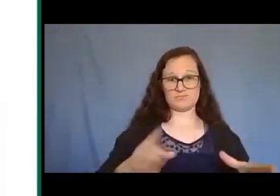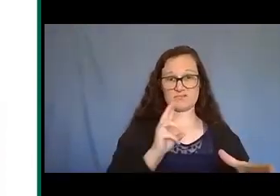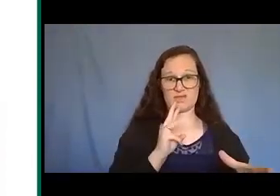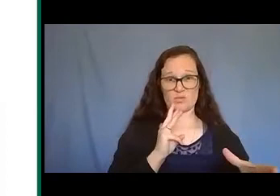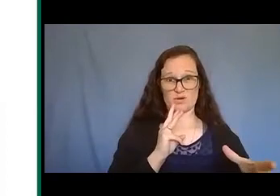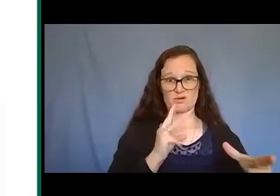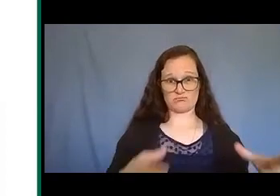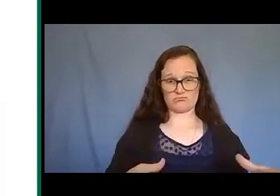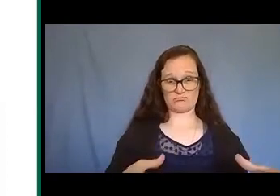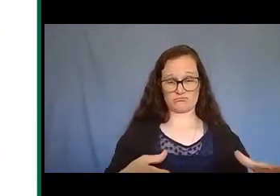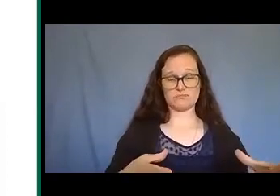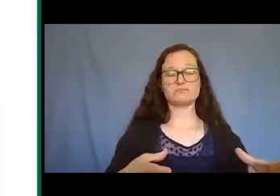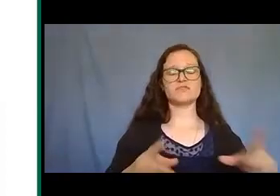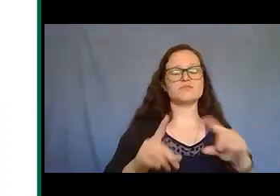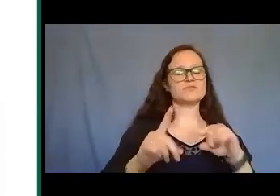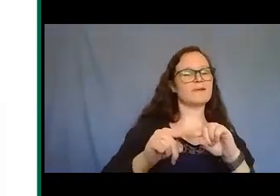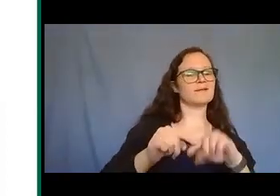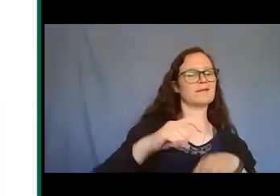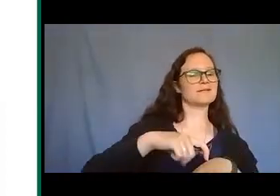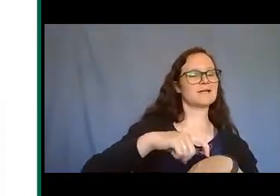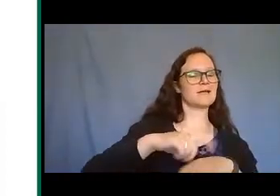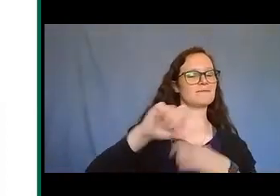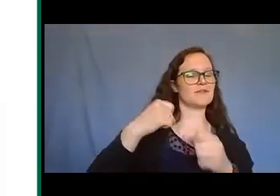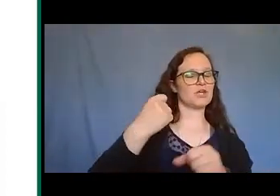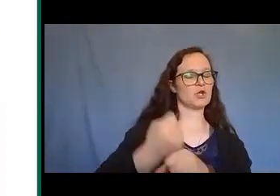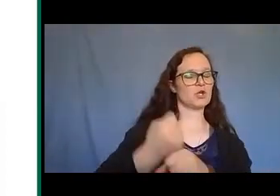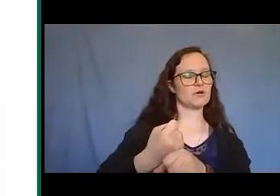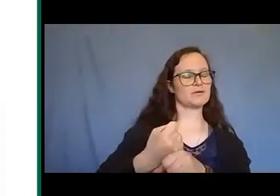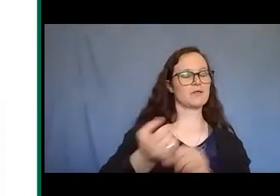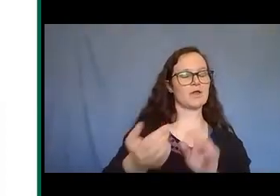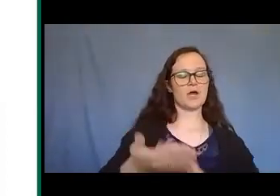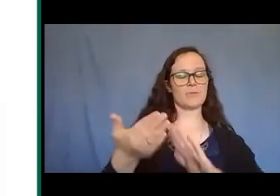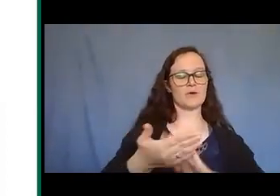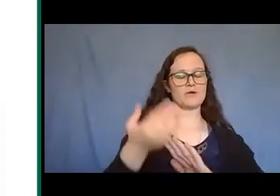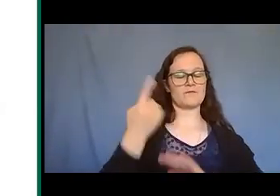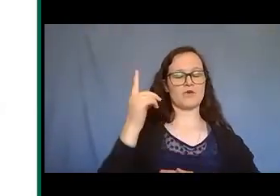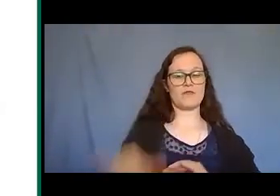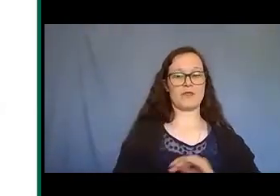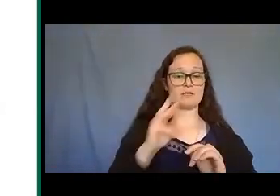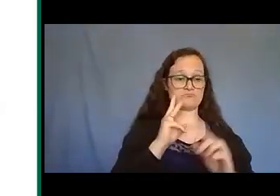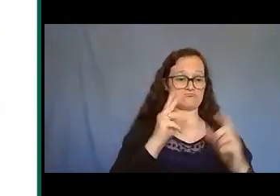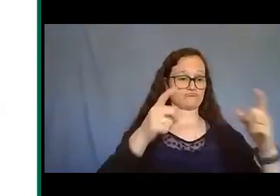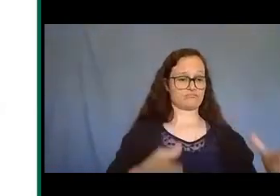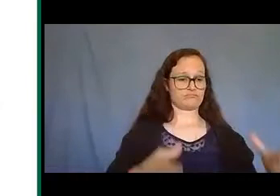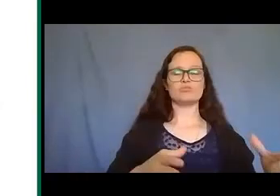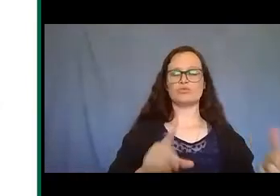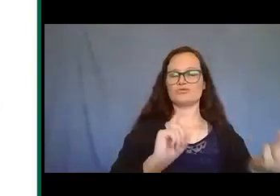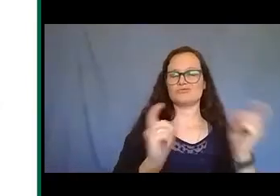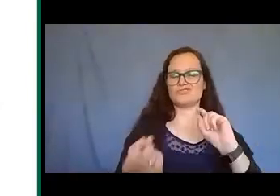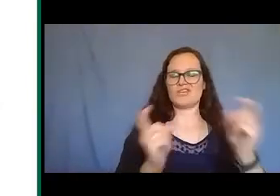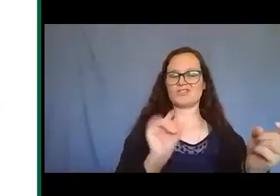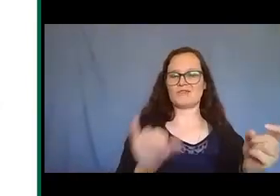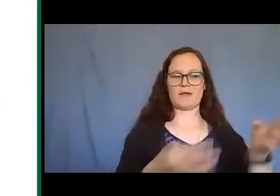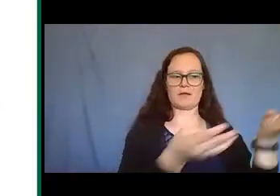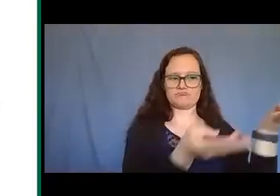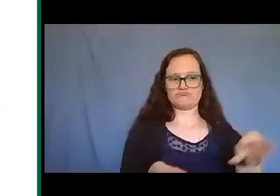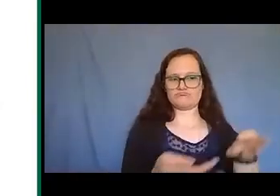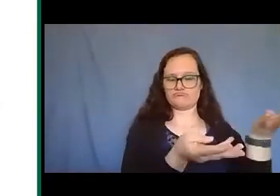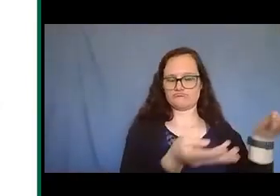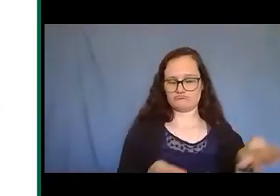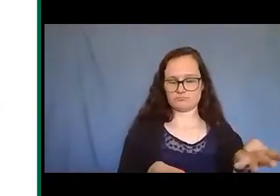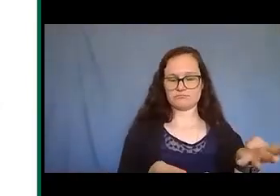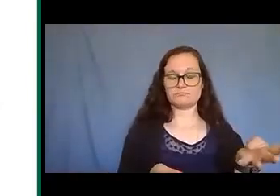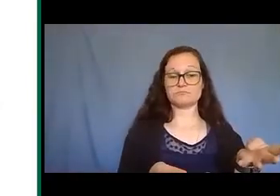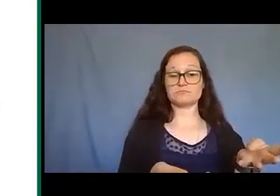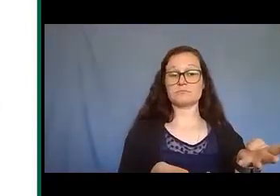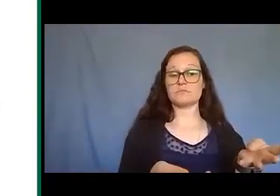happening, the operators of the reservoir will change what the input is from. The other thing to look at is the location of